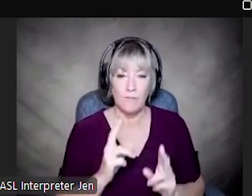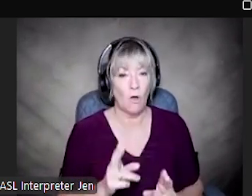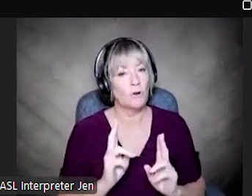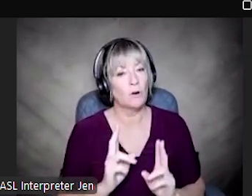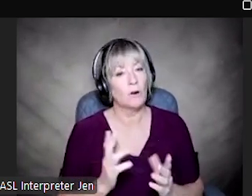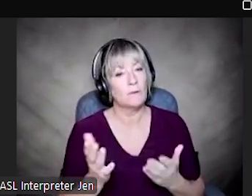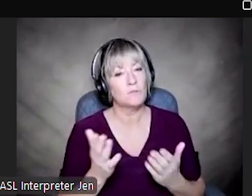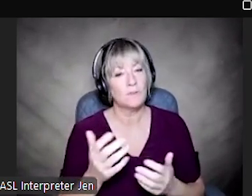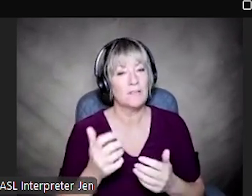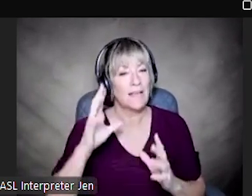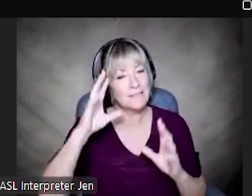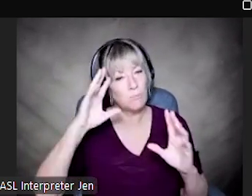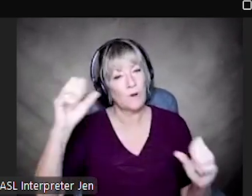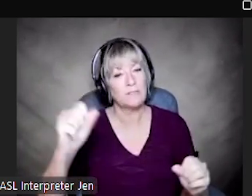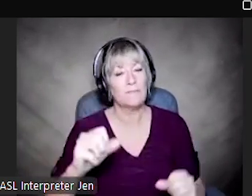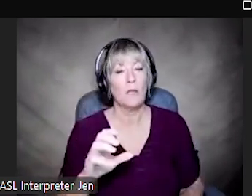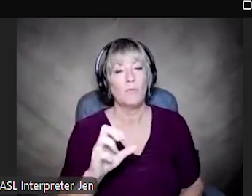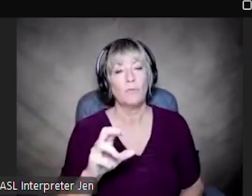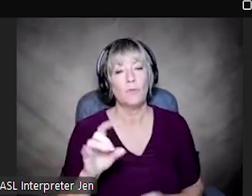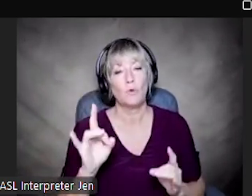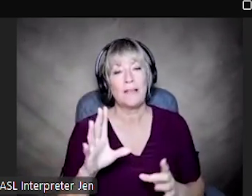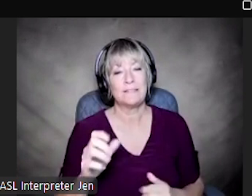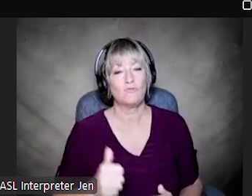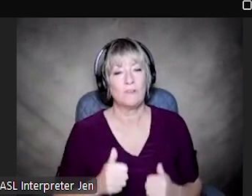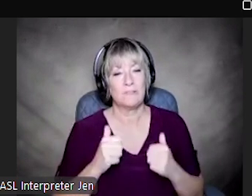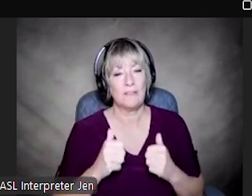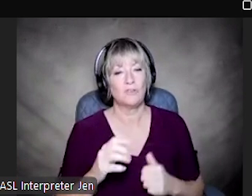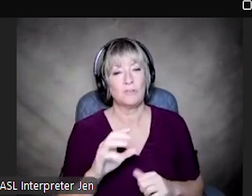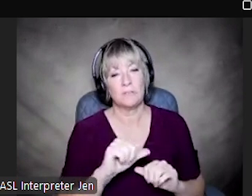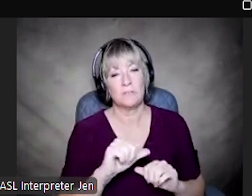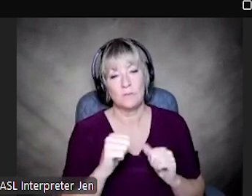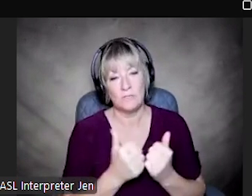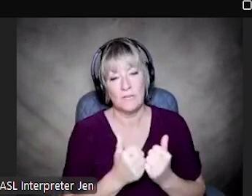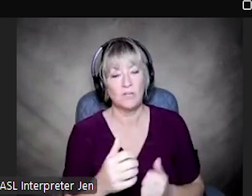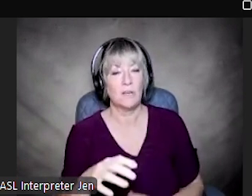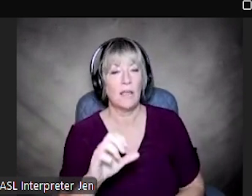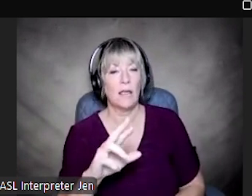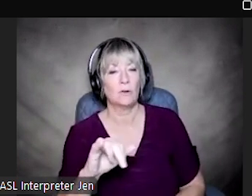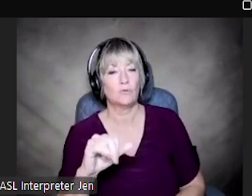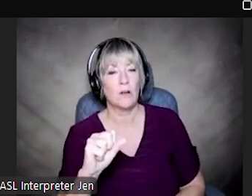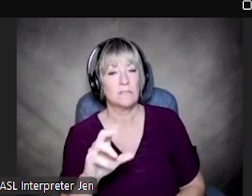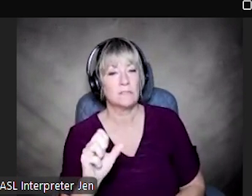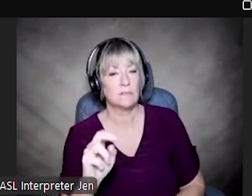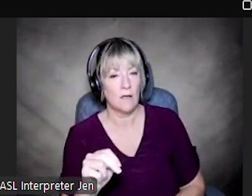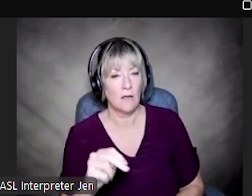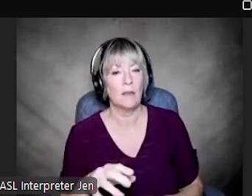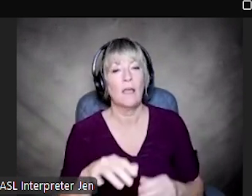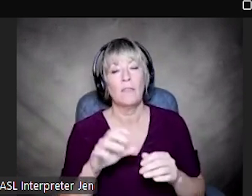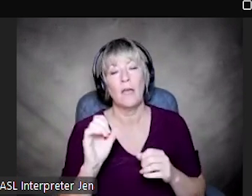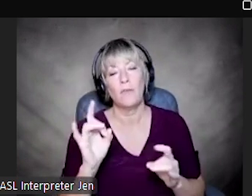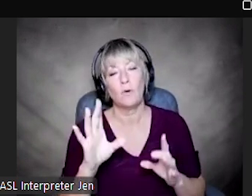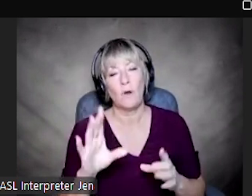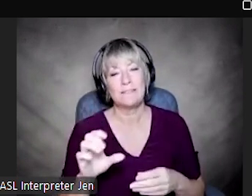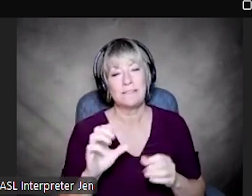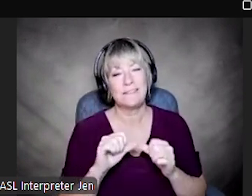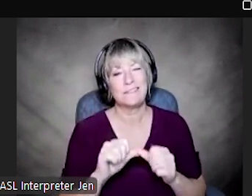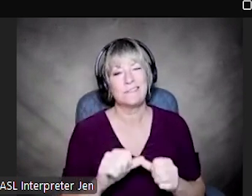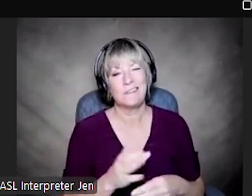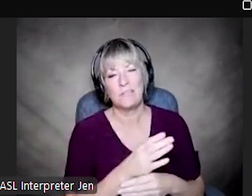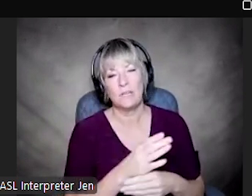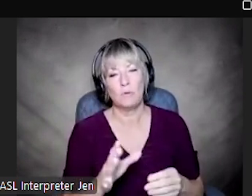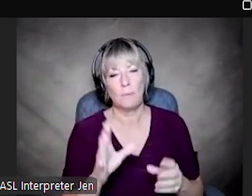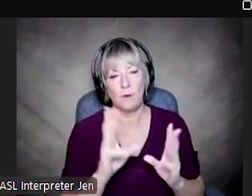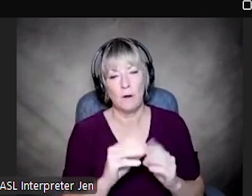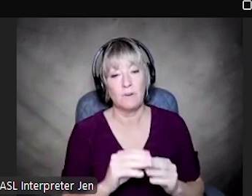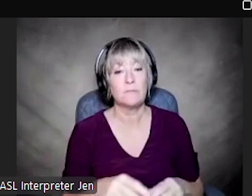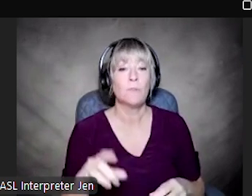serving as president of the Crisis Residential Association and co-chair of CrisisCon, the National Crisis Continuum Conference. So crisis residential